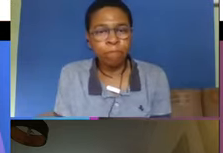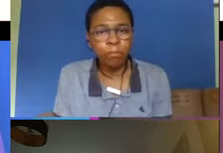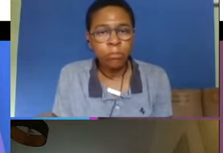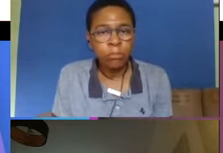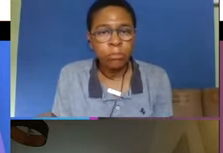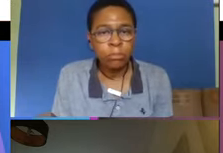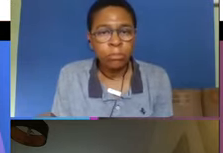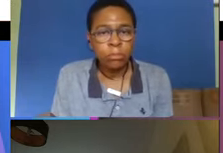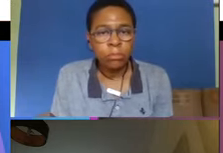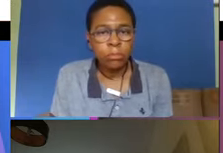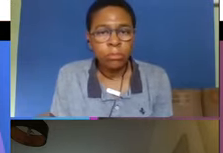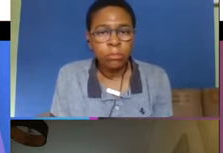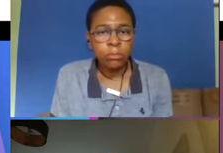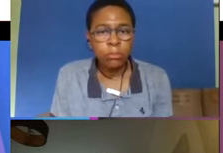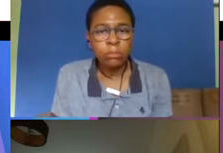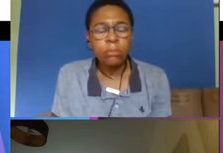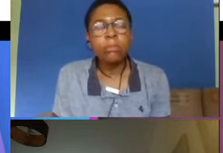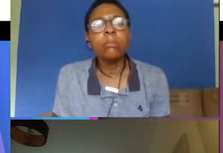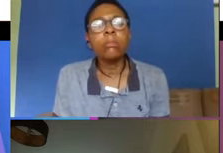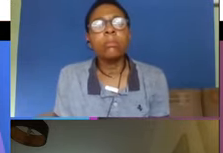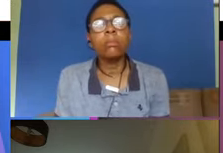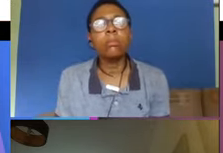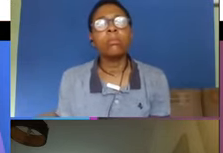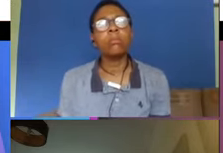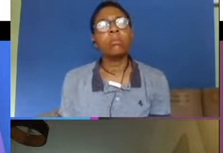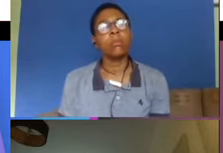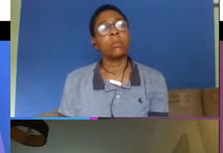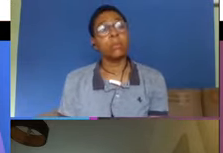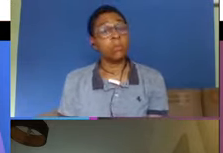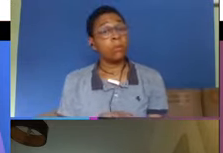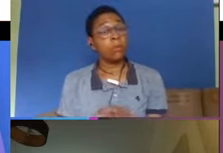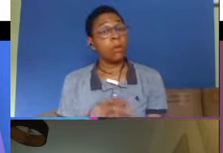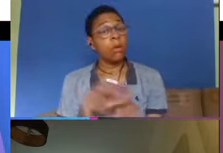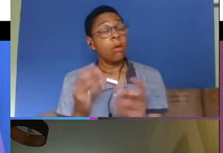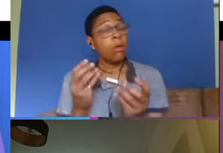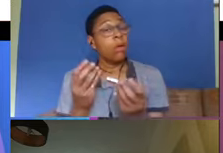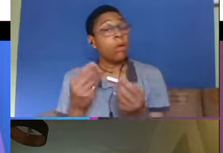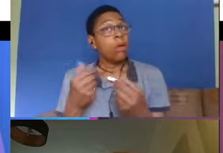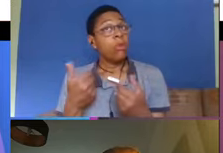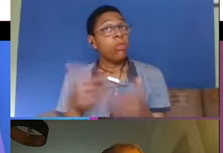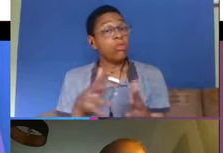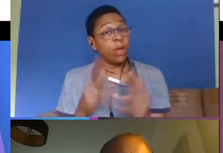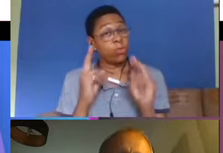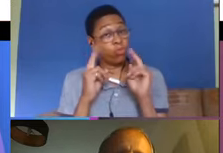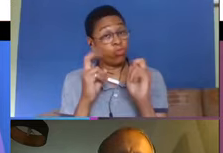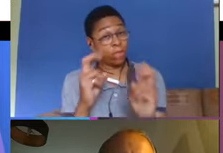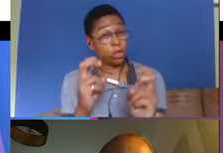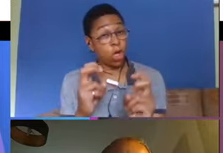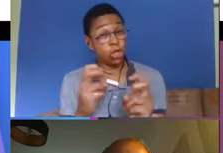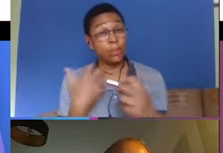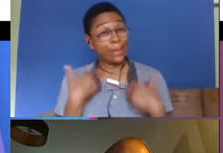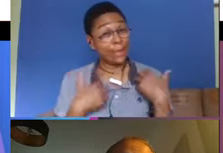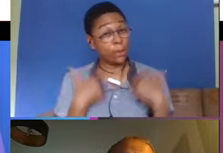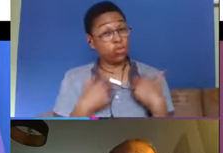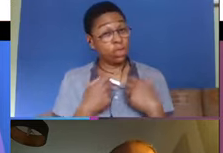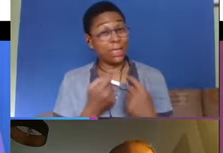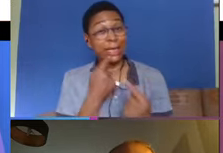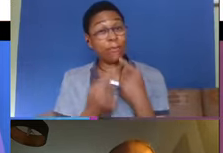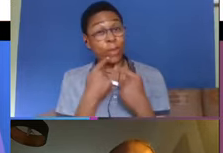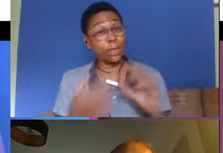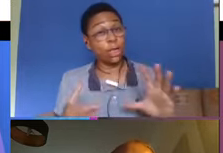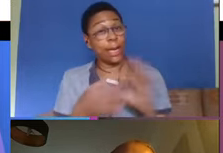So this means some interesting stuff on droplets and what happens when we exercise. They do